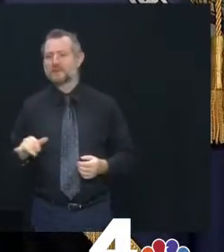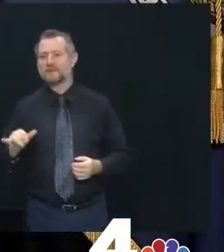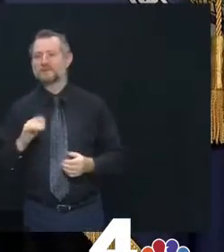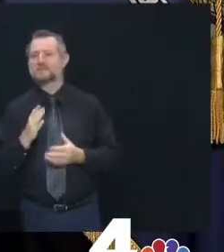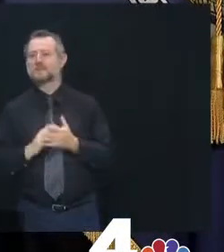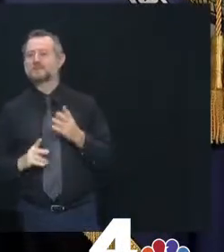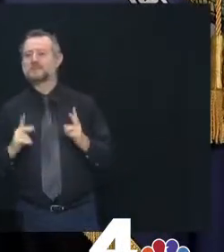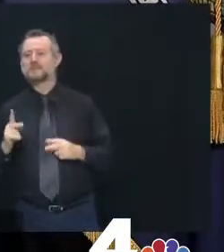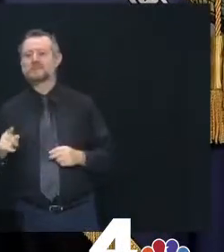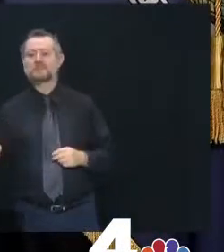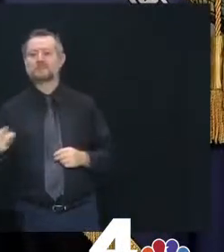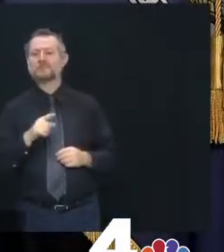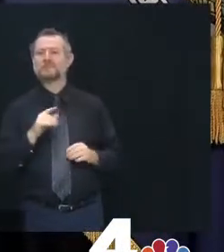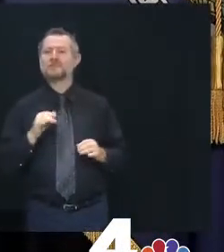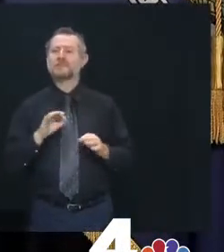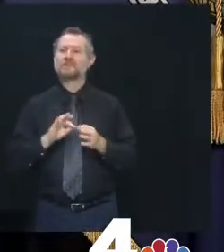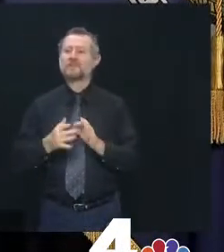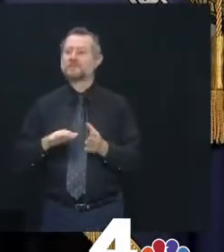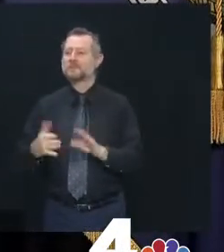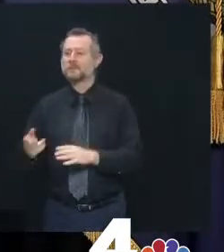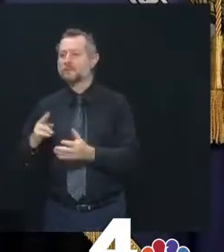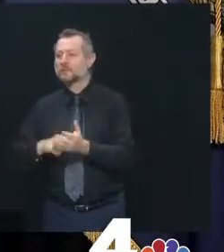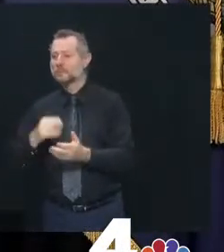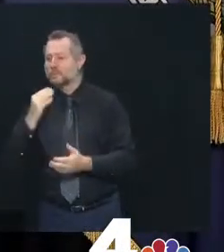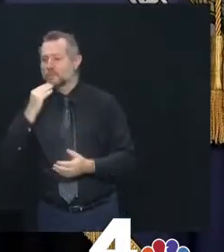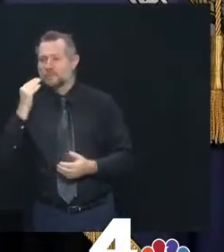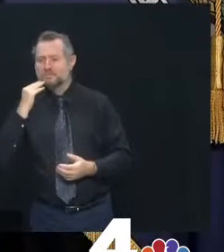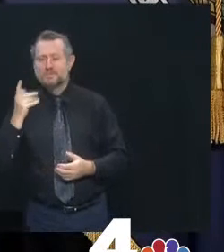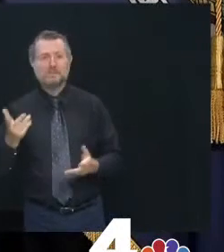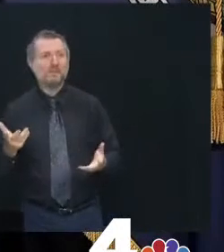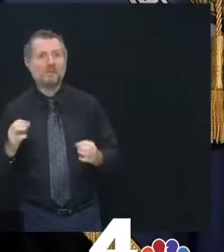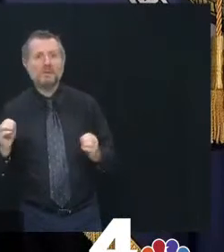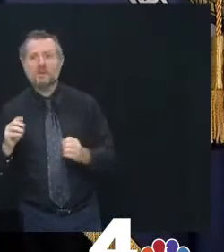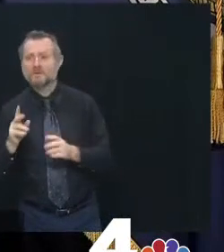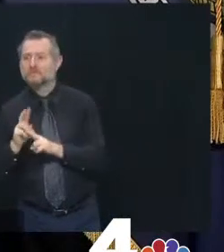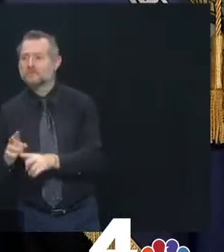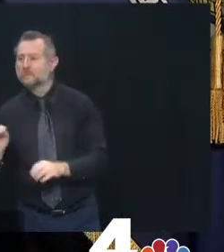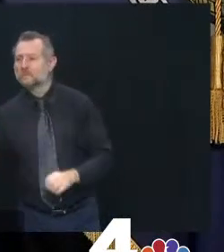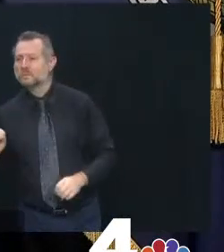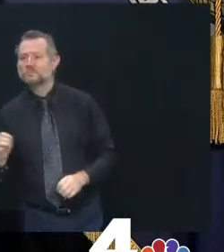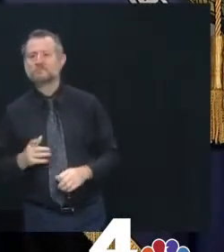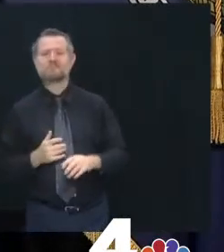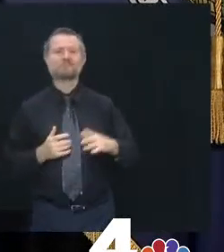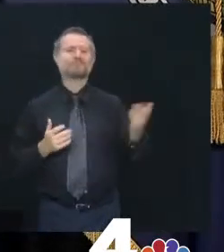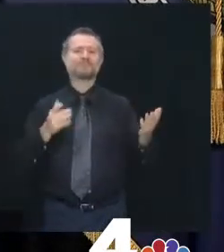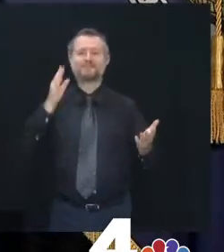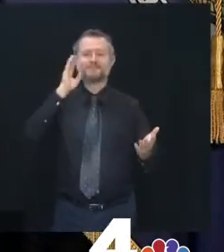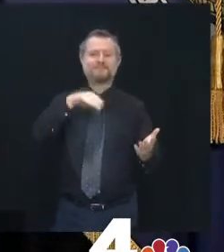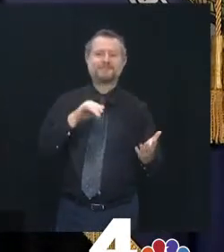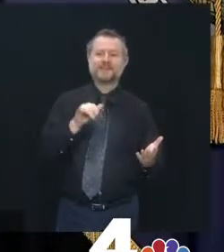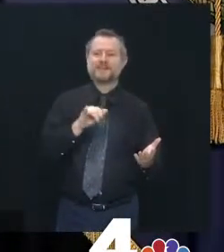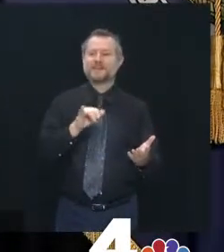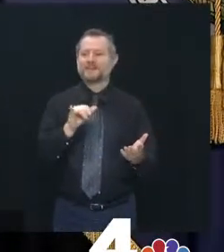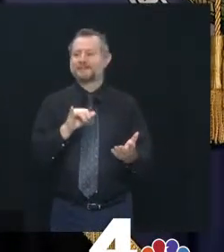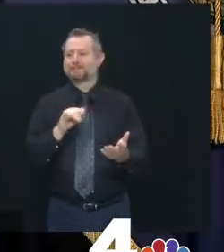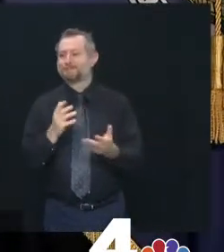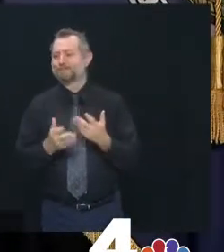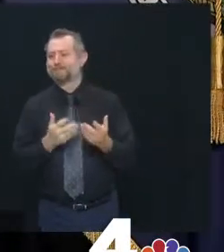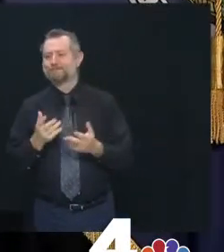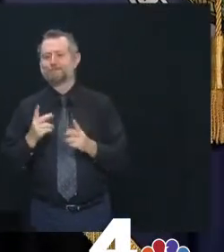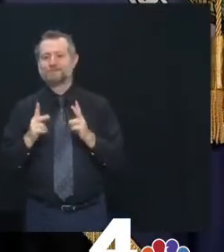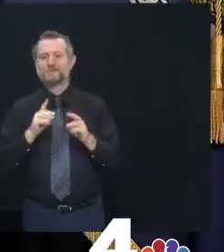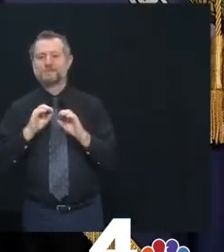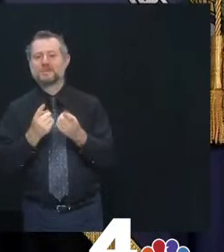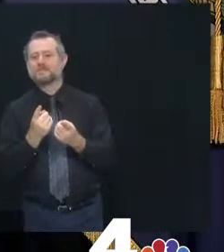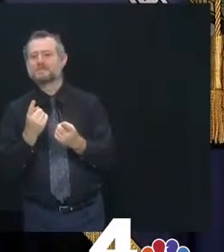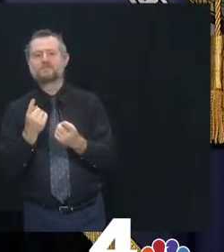who lost loved ones in nursing homes. I understand there are people who lost loved ones in a hospital